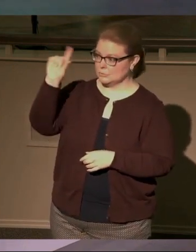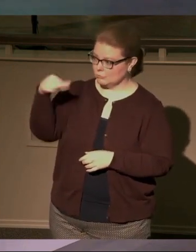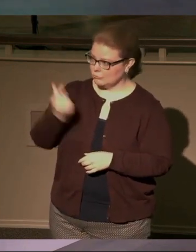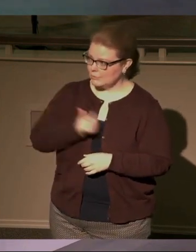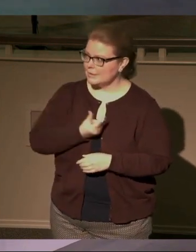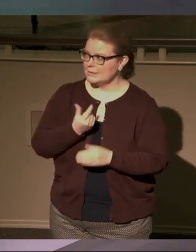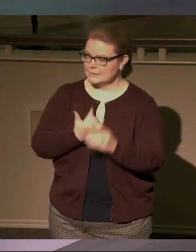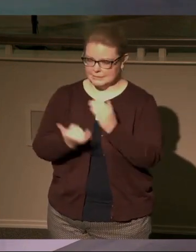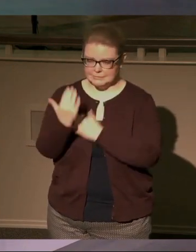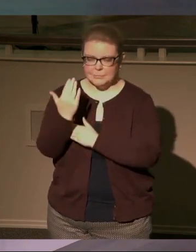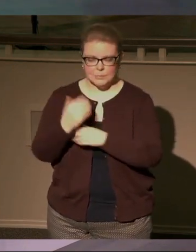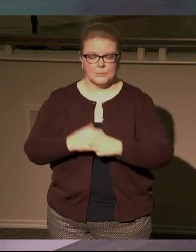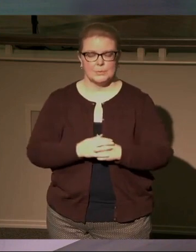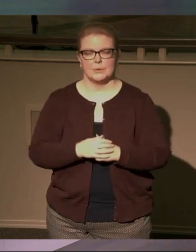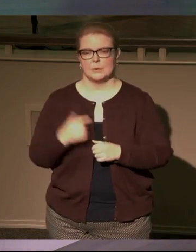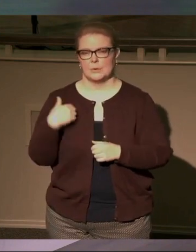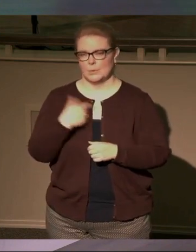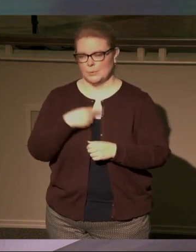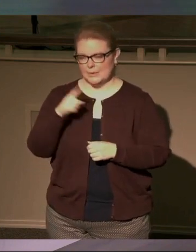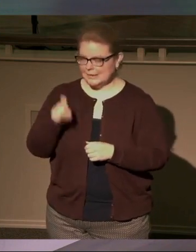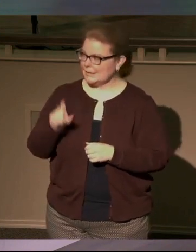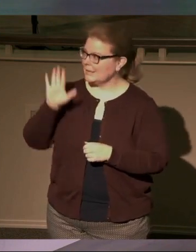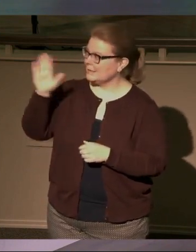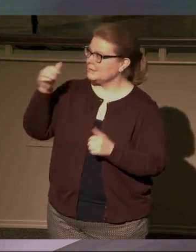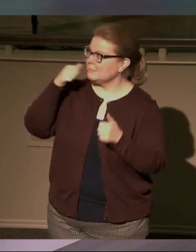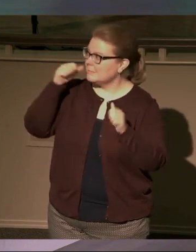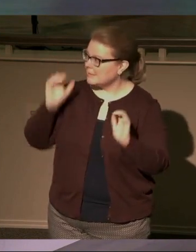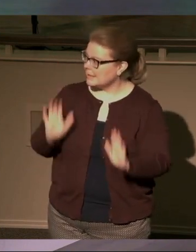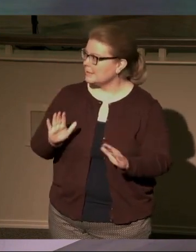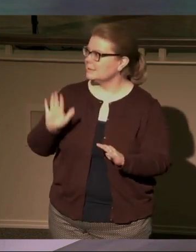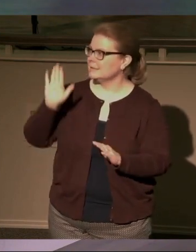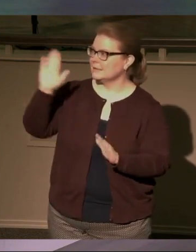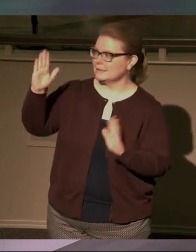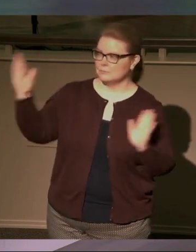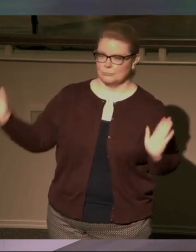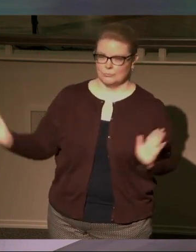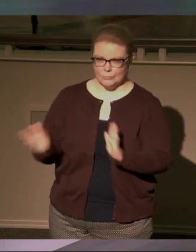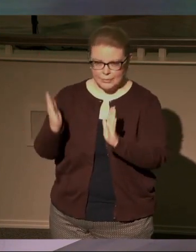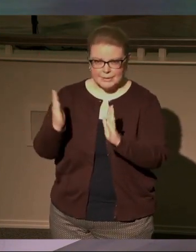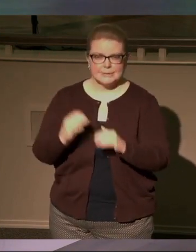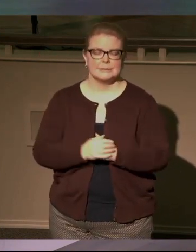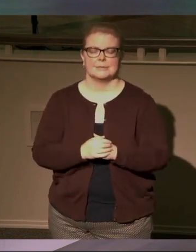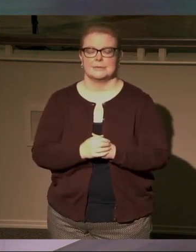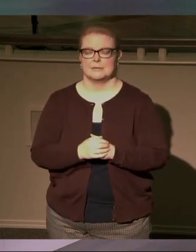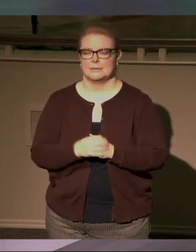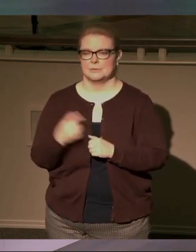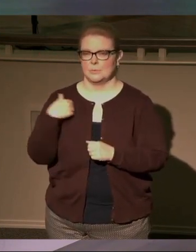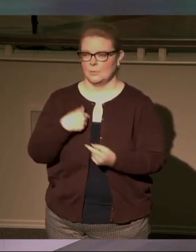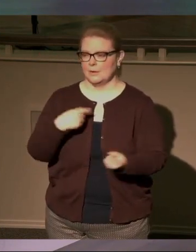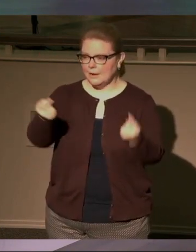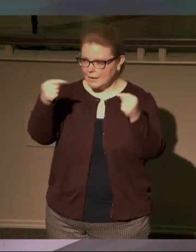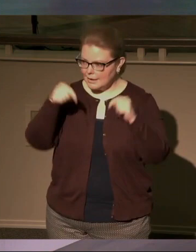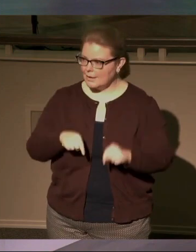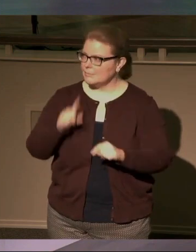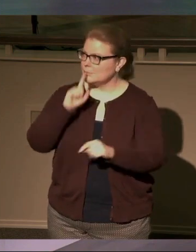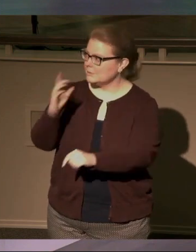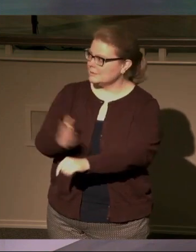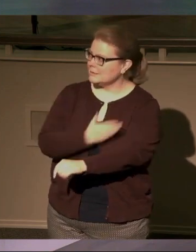morning. We need His blessing of His presence. We come to sing to Him.